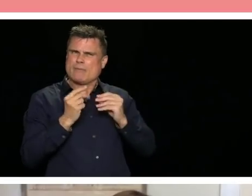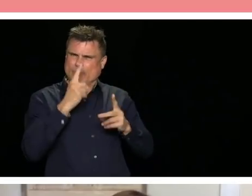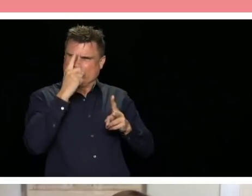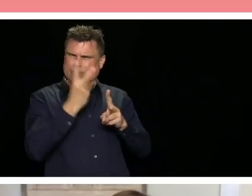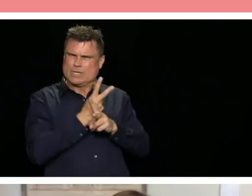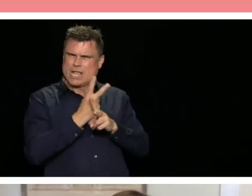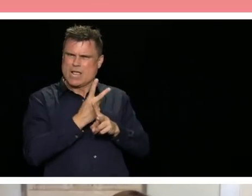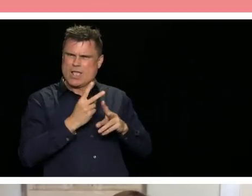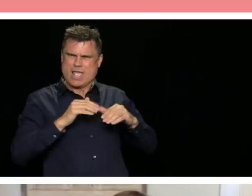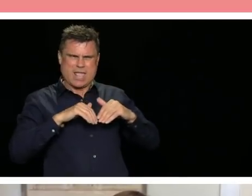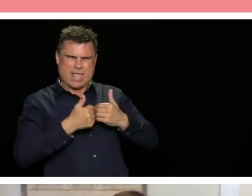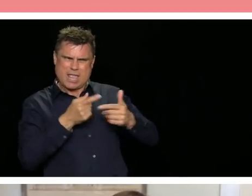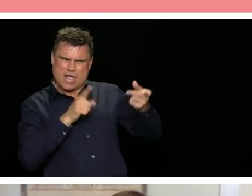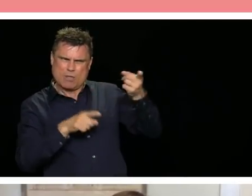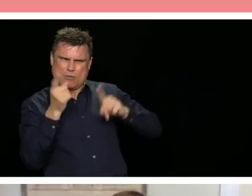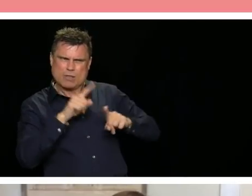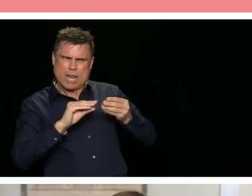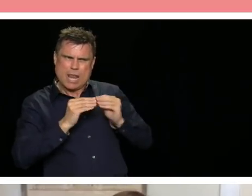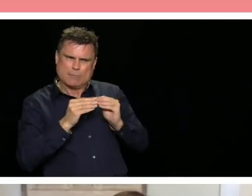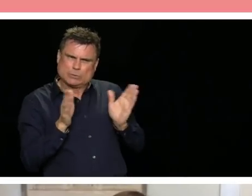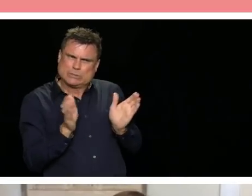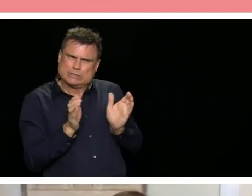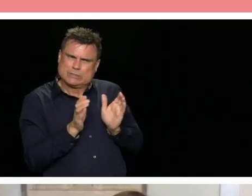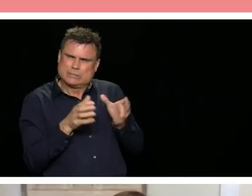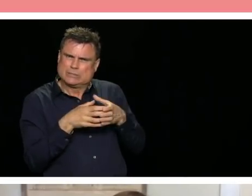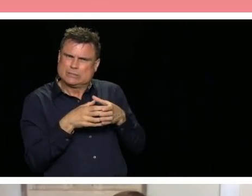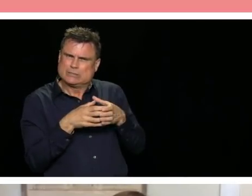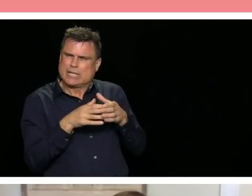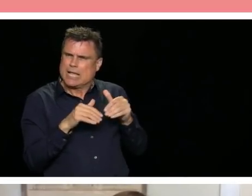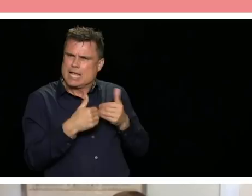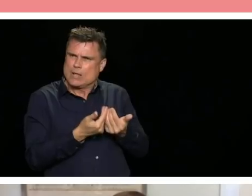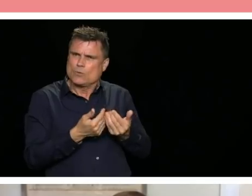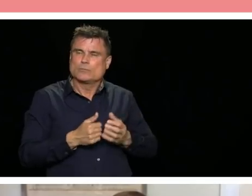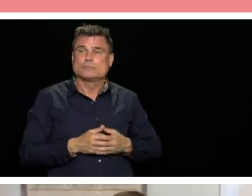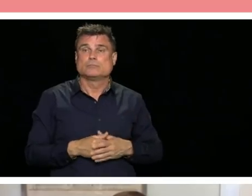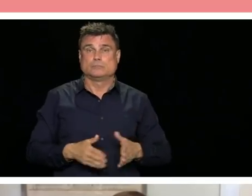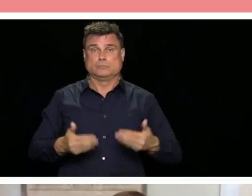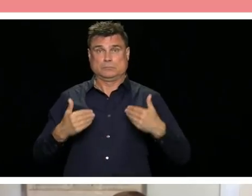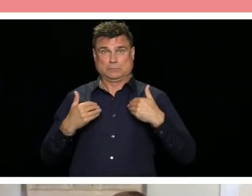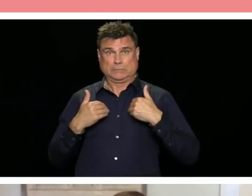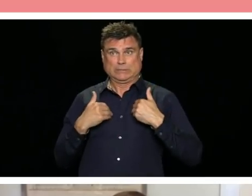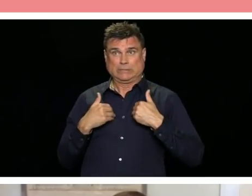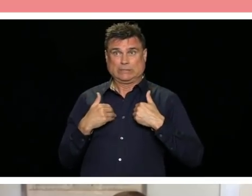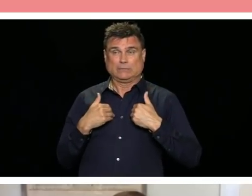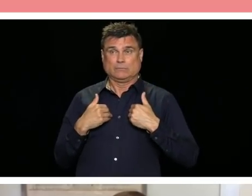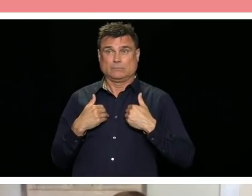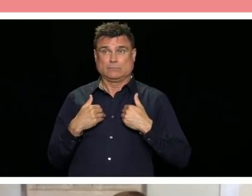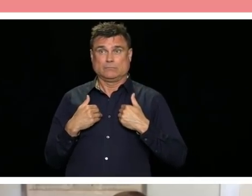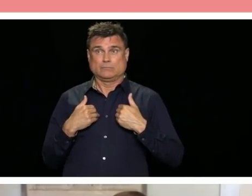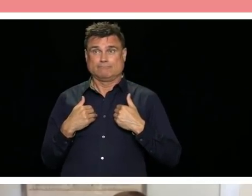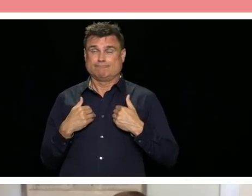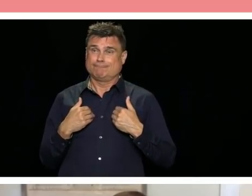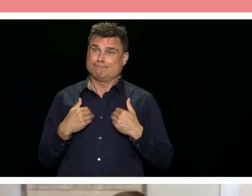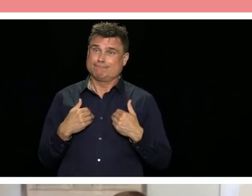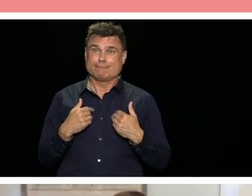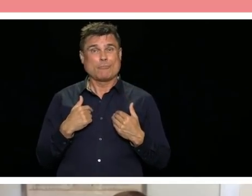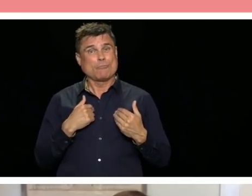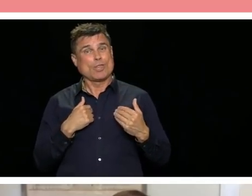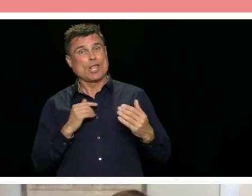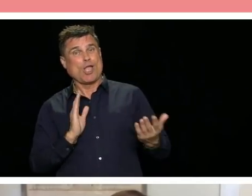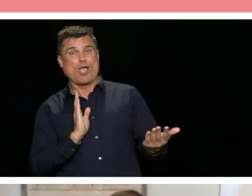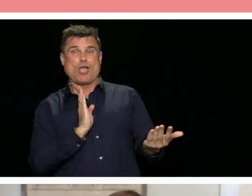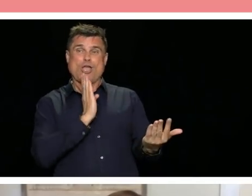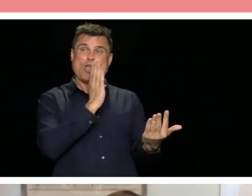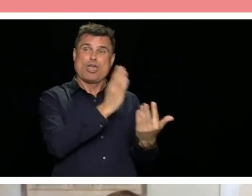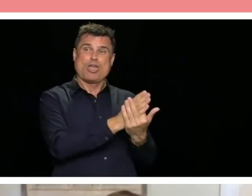I actually don't give a medical opinion. I actually step back and say it's not my decision to make. My mom